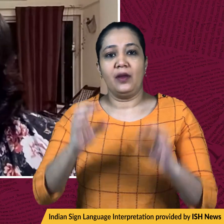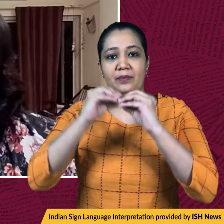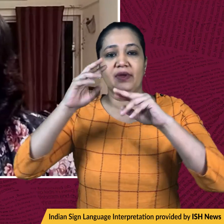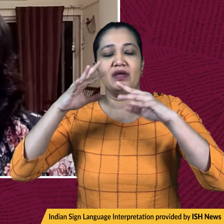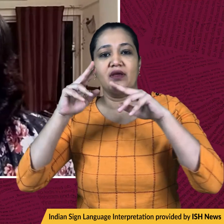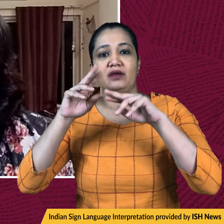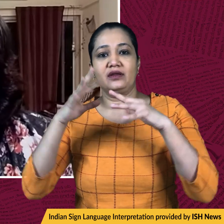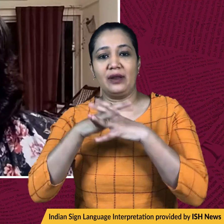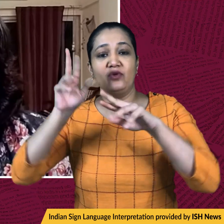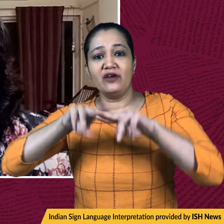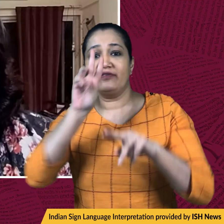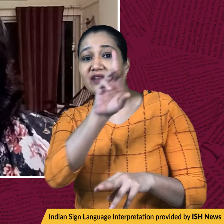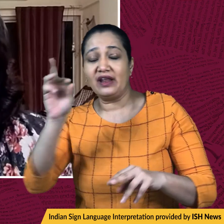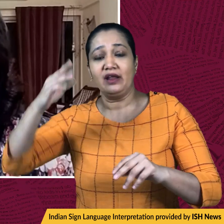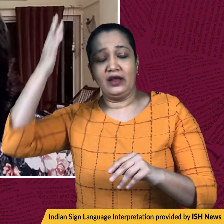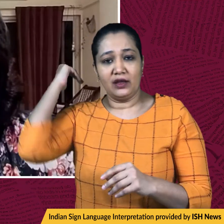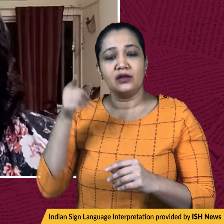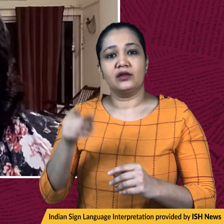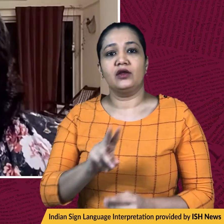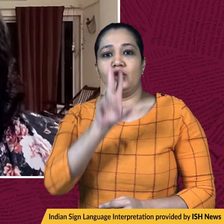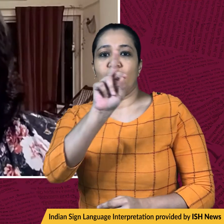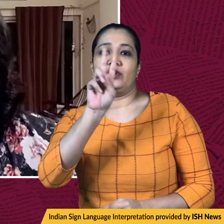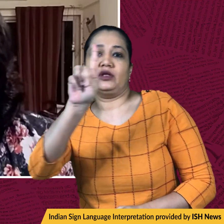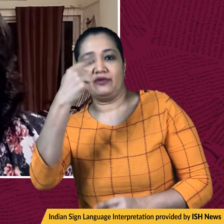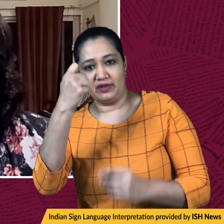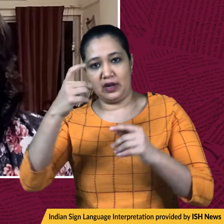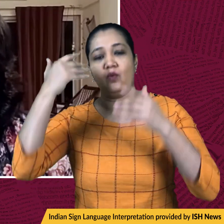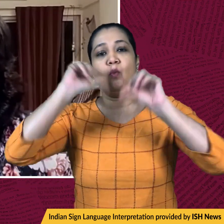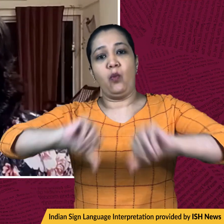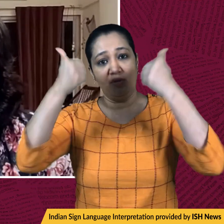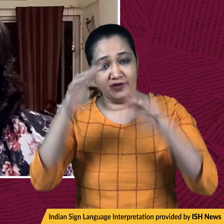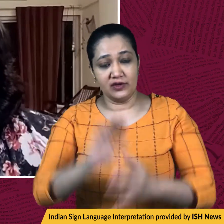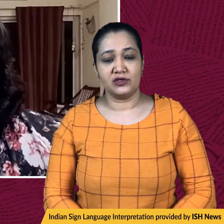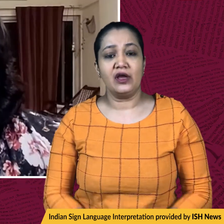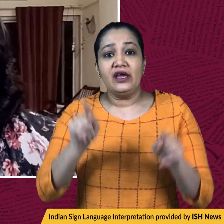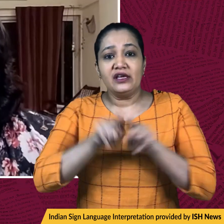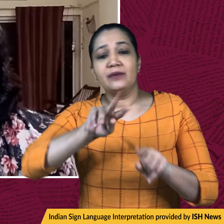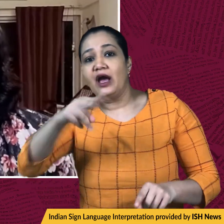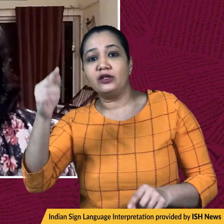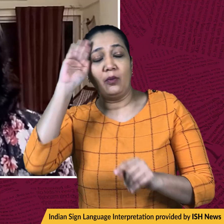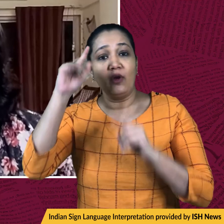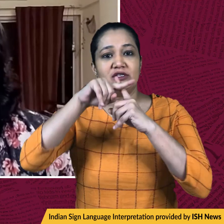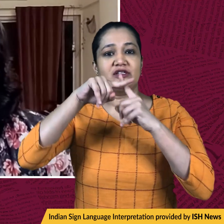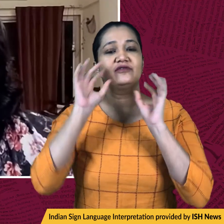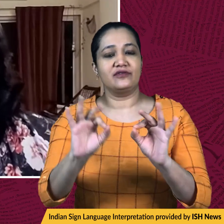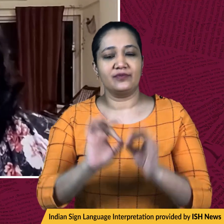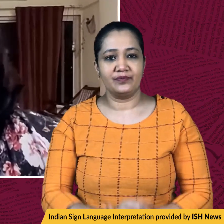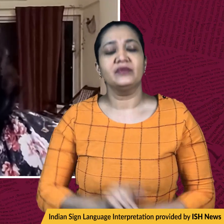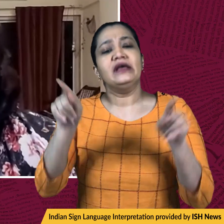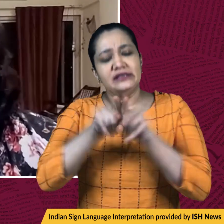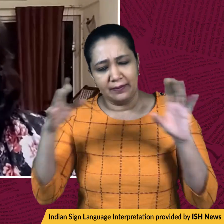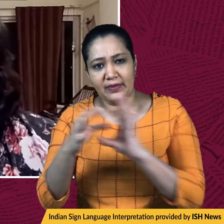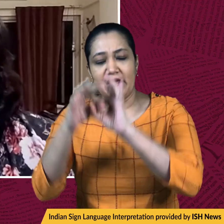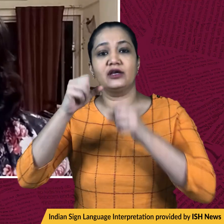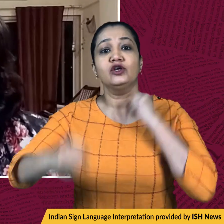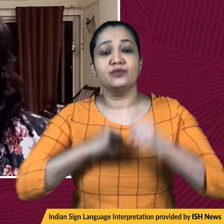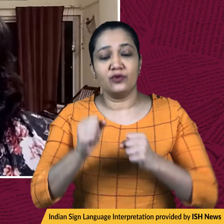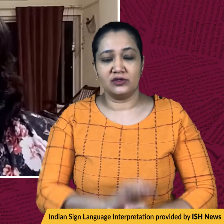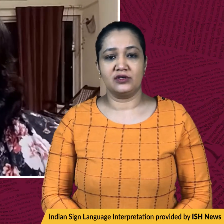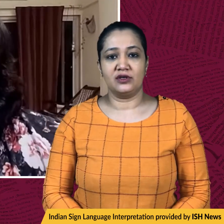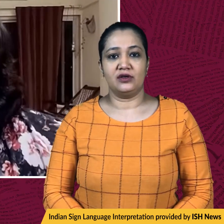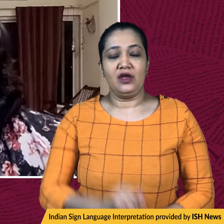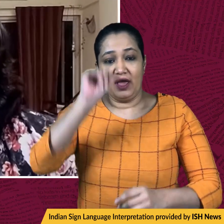they've reflected the sharp contrast and inequality between the rich and the poor. On to news coming in from across